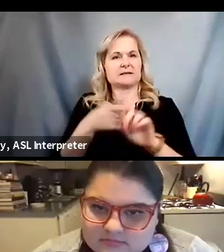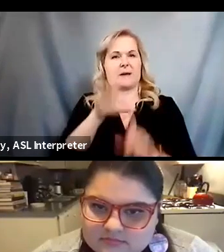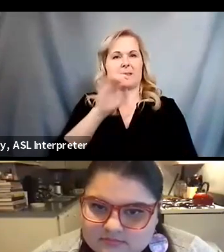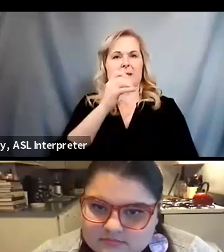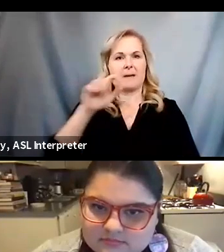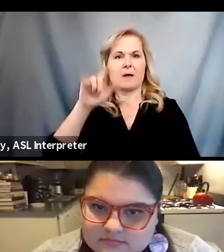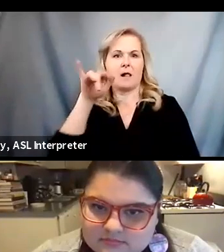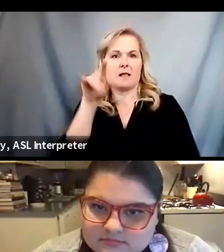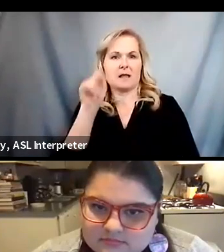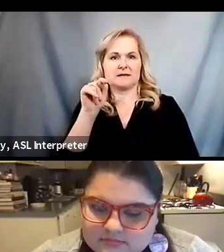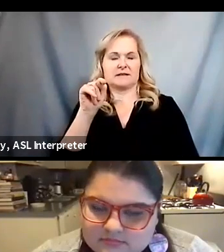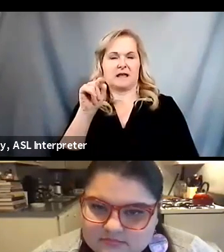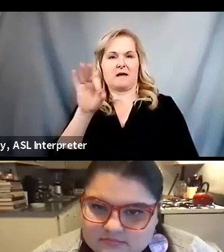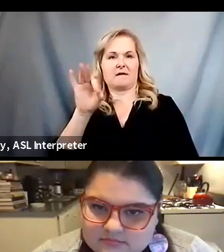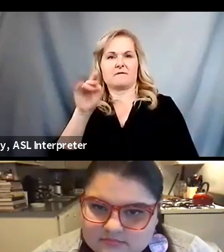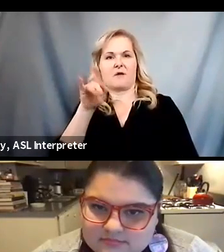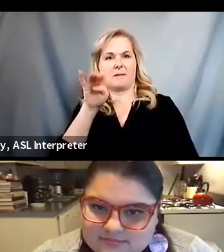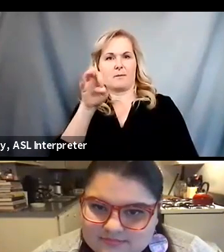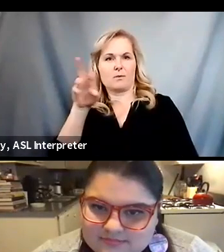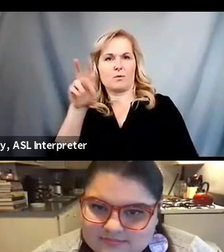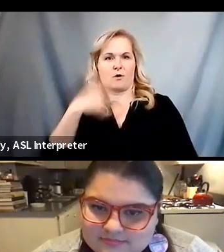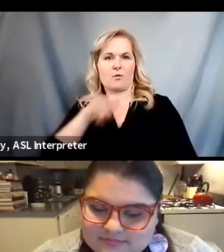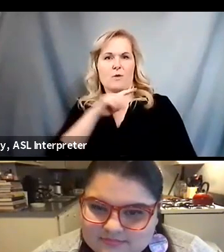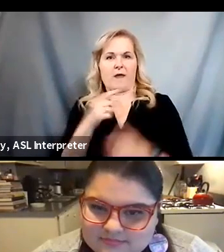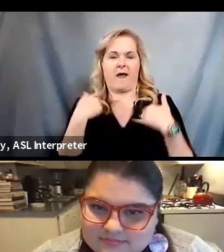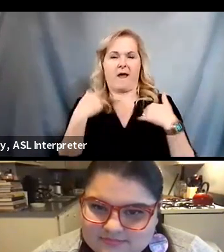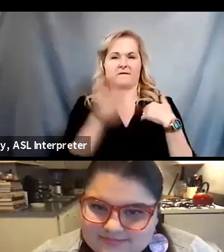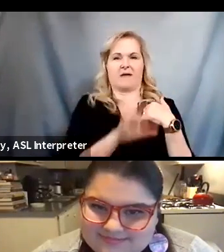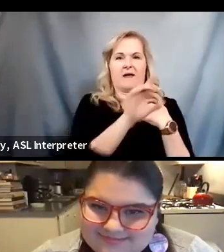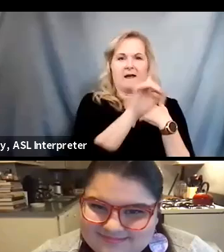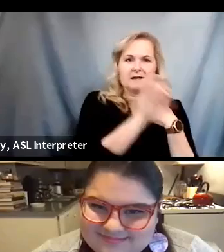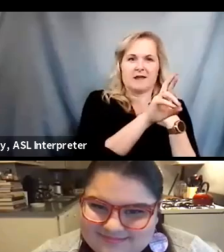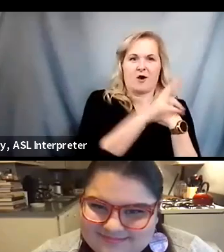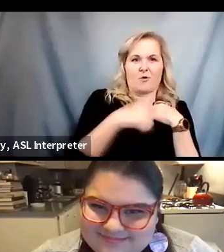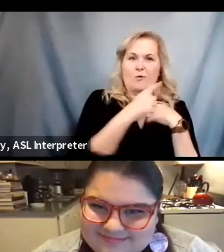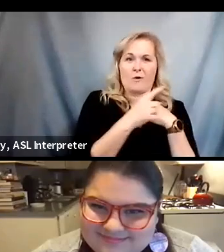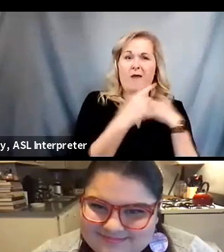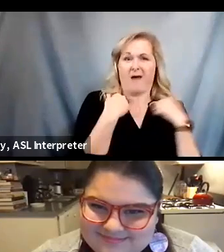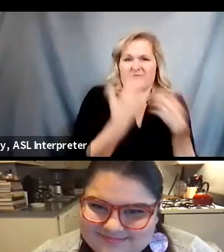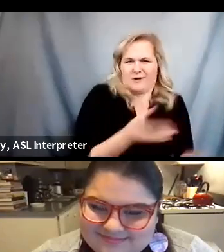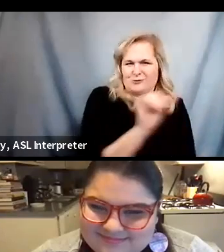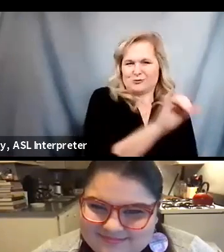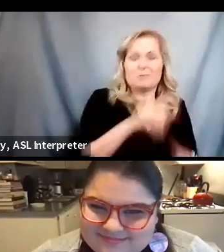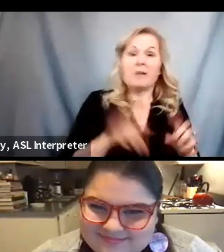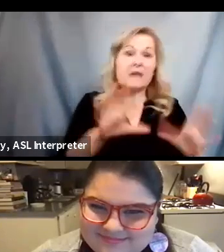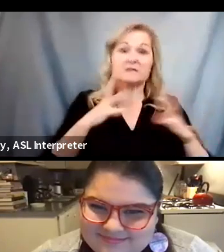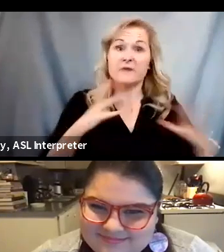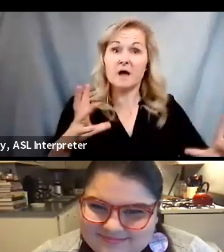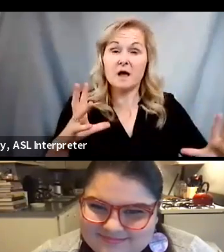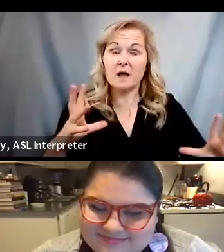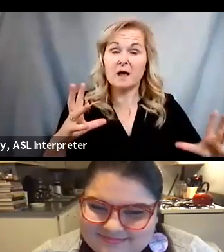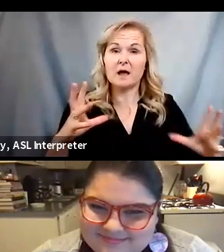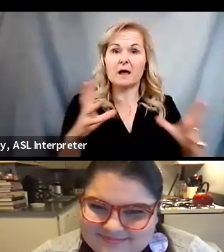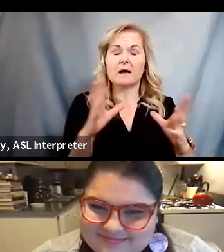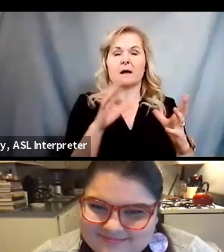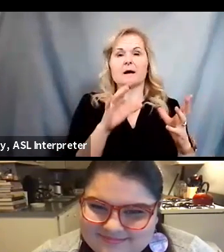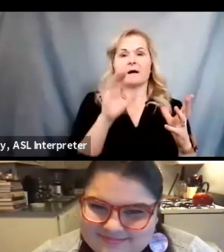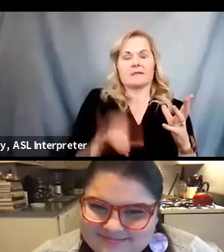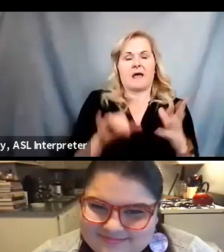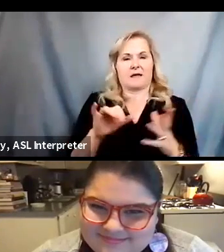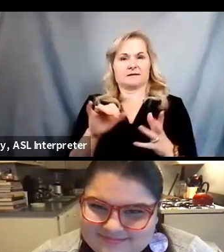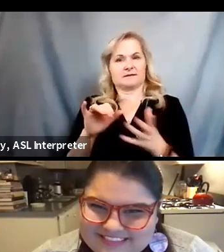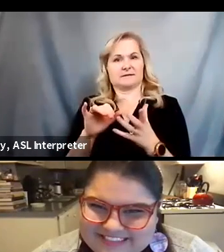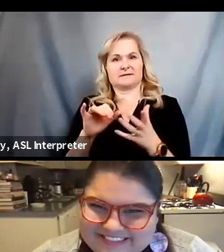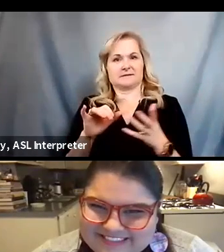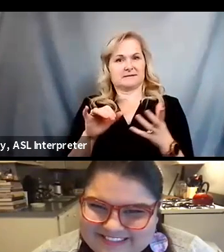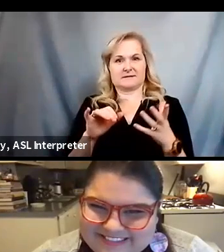And yeah, we definitely take deer down here as well, but it's okay. Get as Anishinaabe as you want.